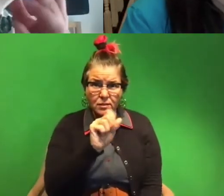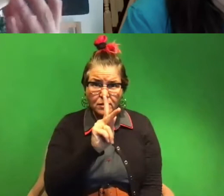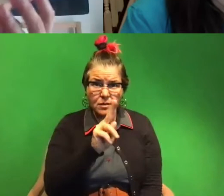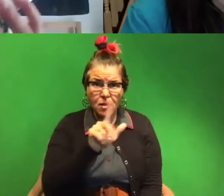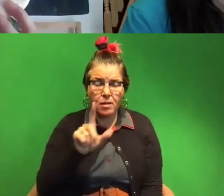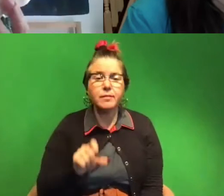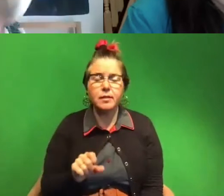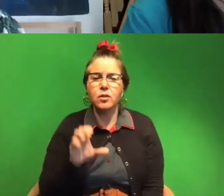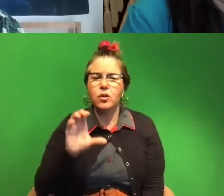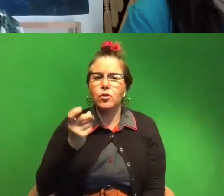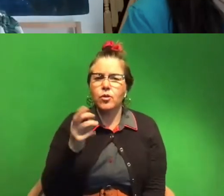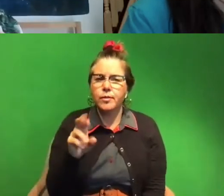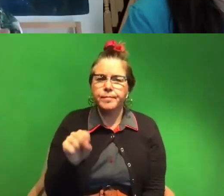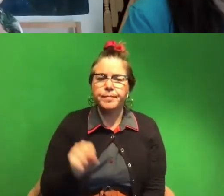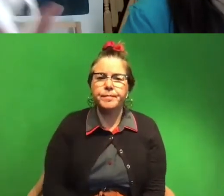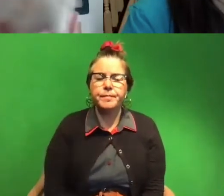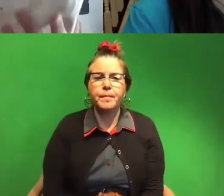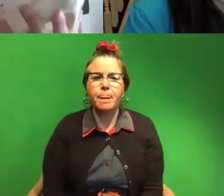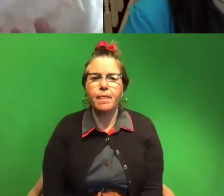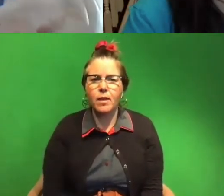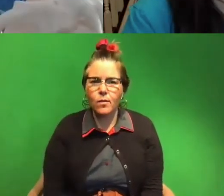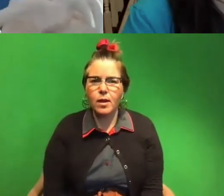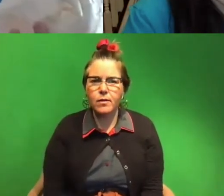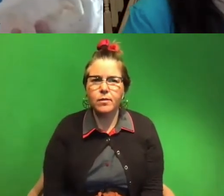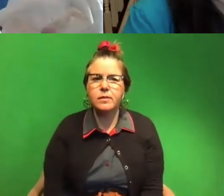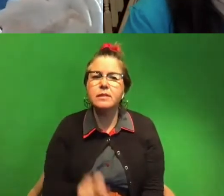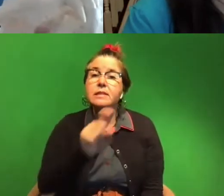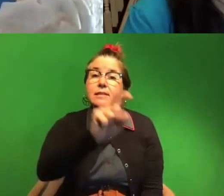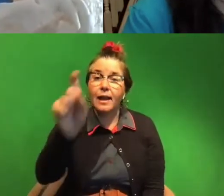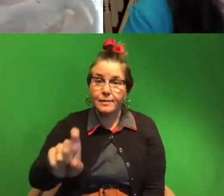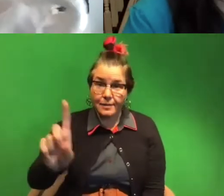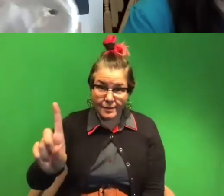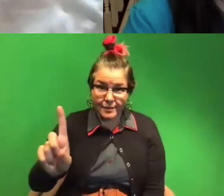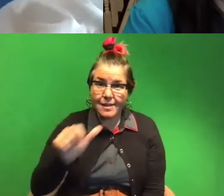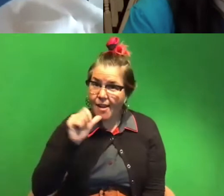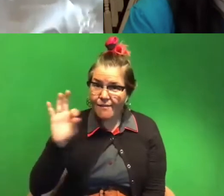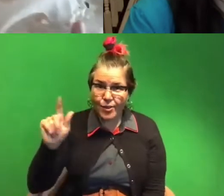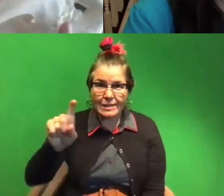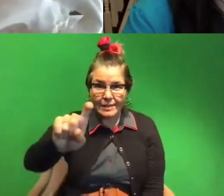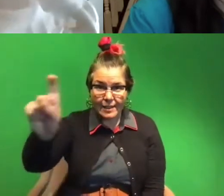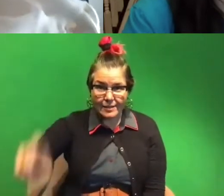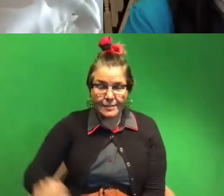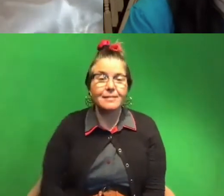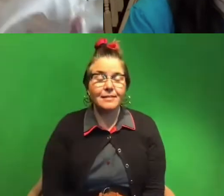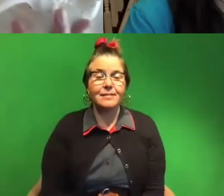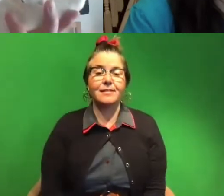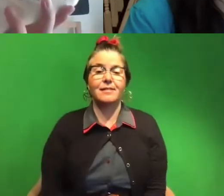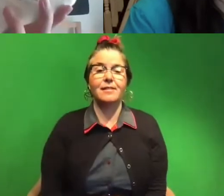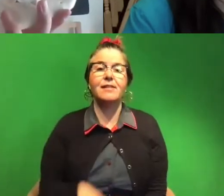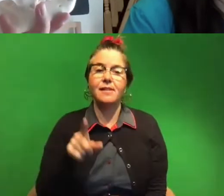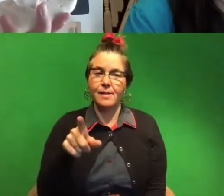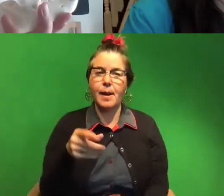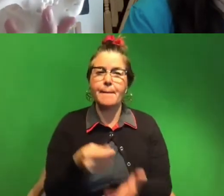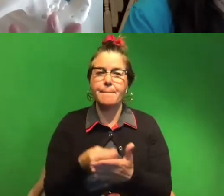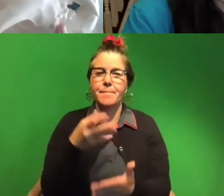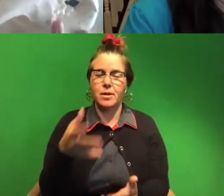cougar. Wow. It's so Texas. perfect looking and Texas. clean. Wow. Yes, this one was purchased